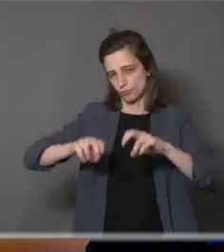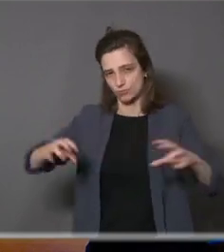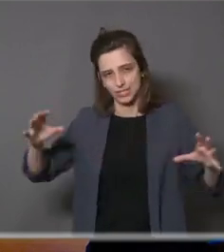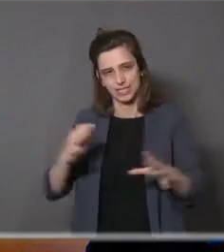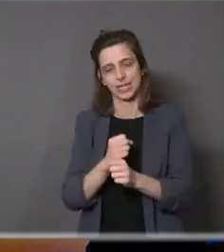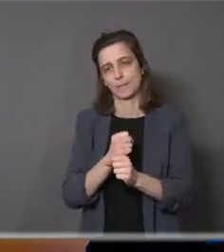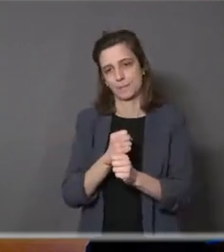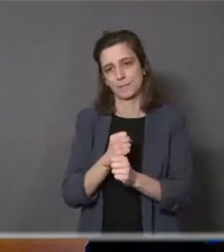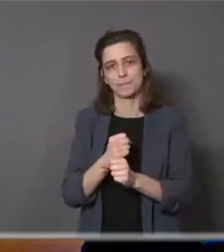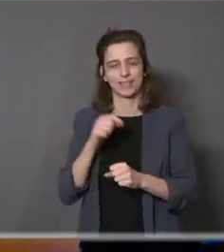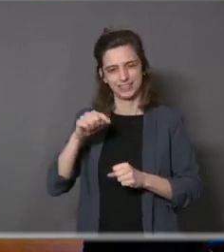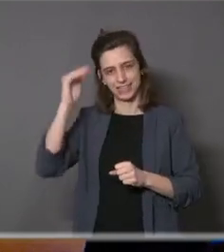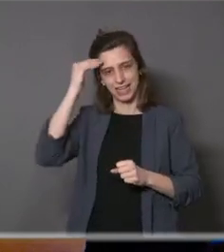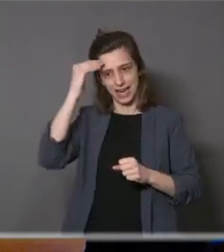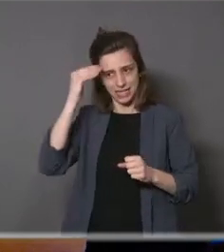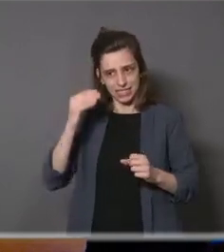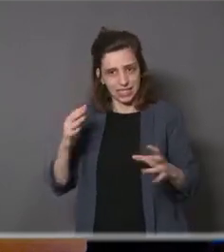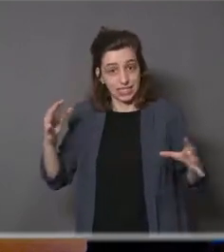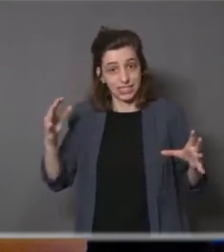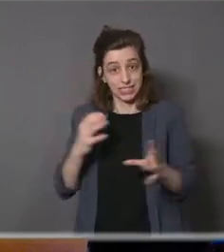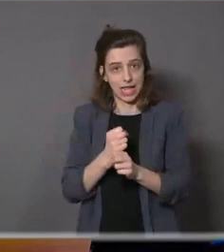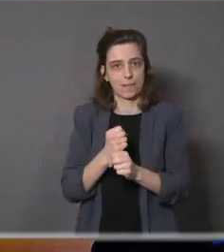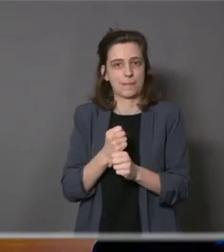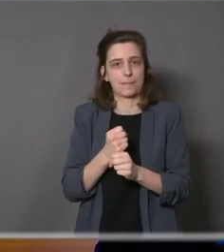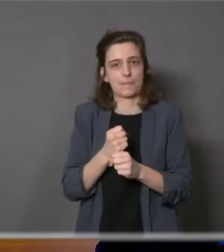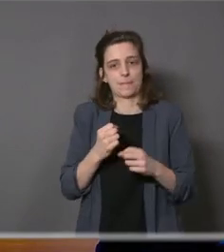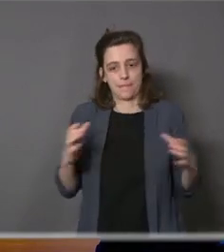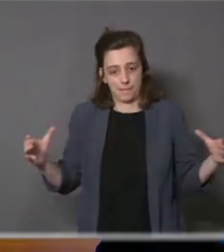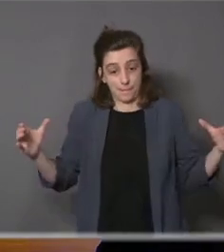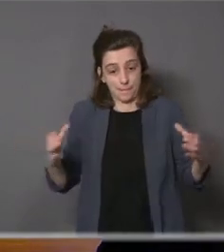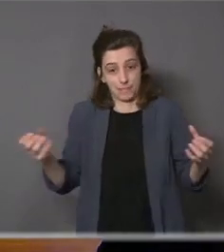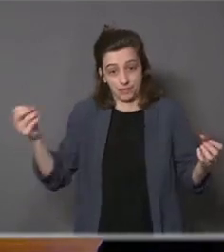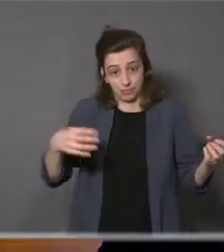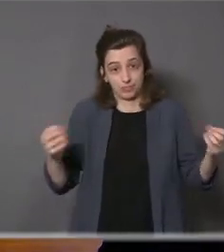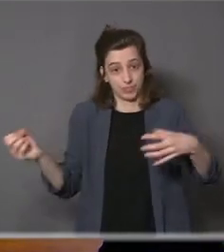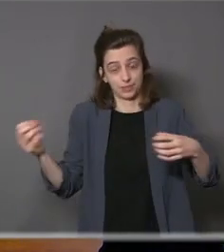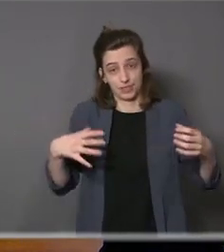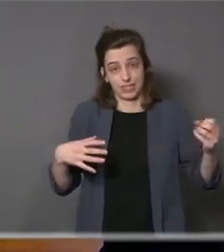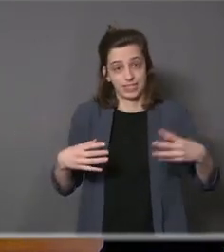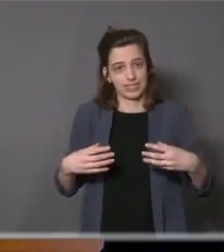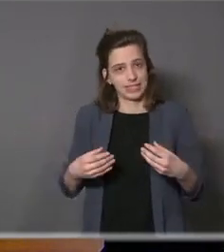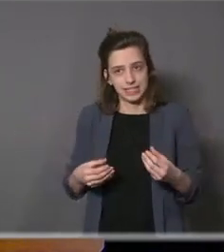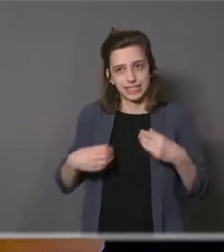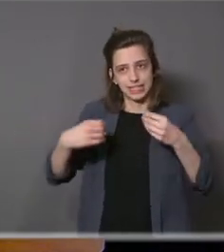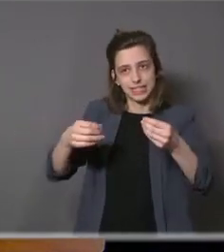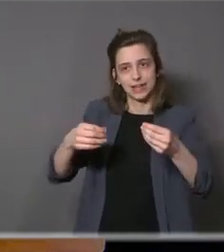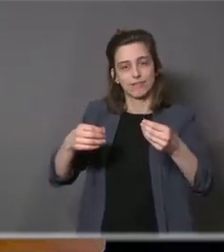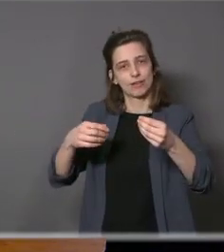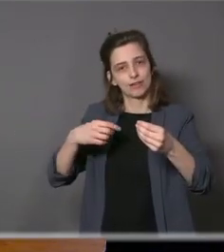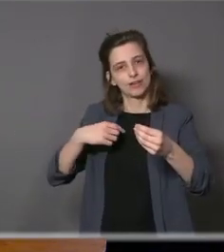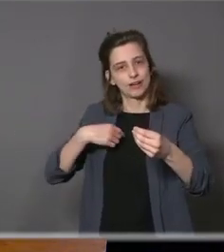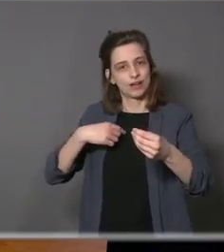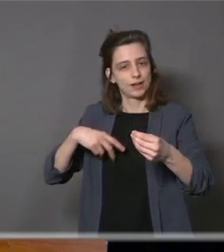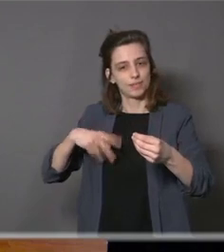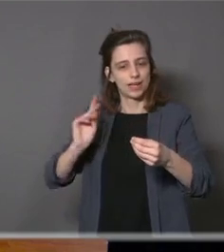that knowledge together, helped us get closer to have treatments that hopefully will start in the coming